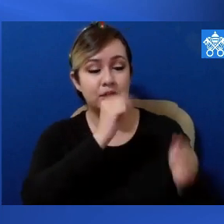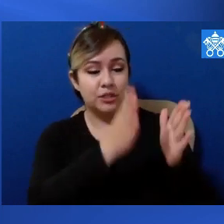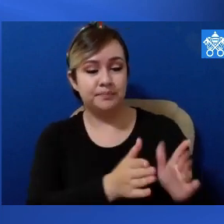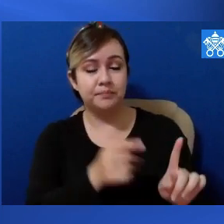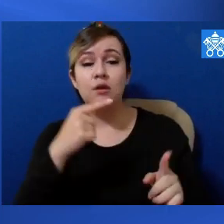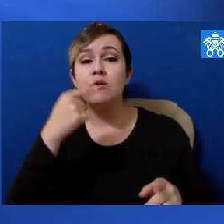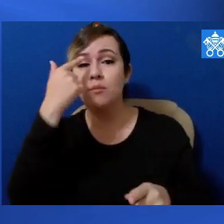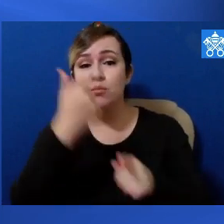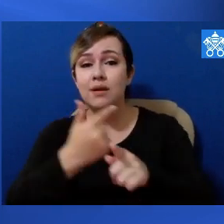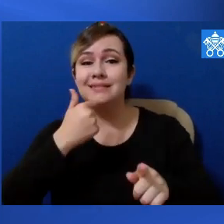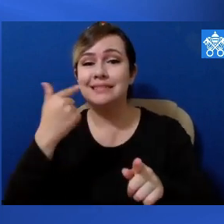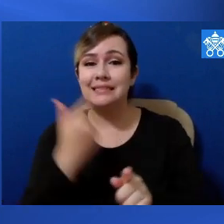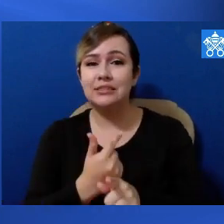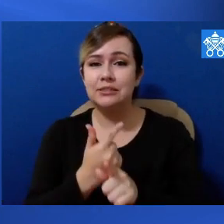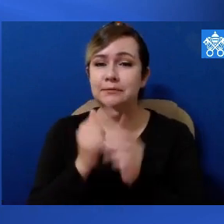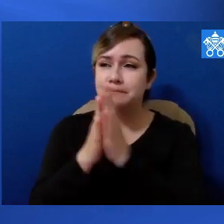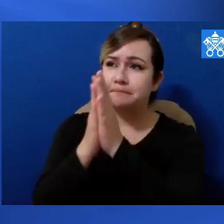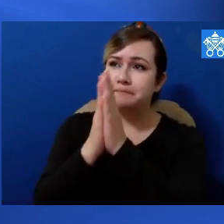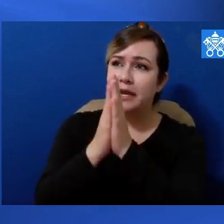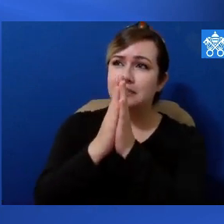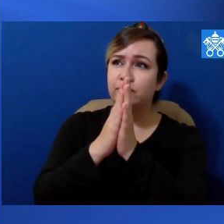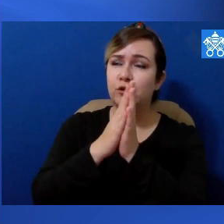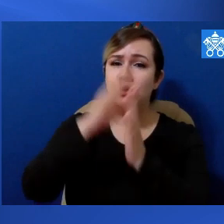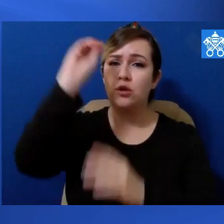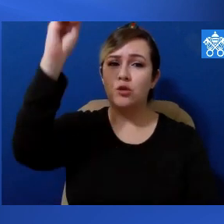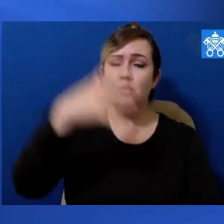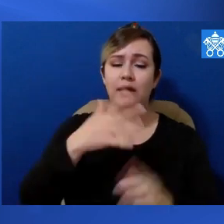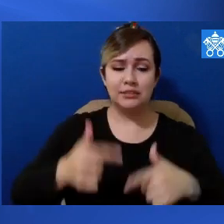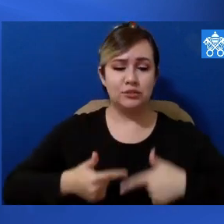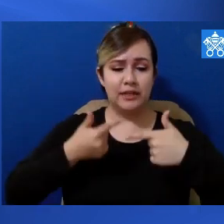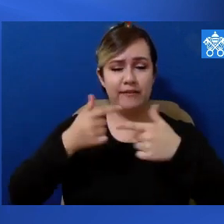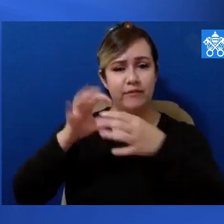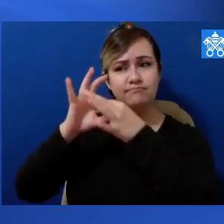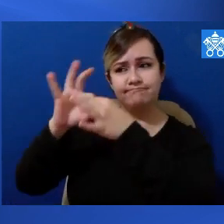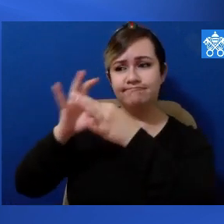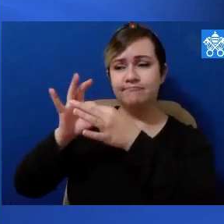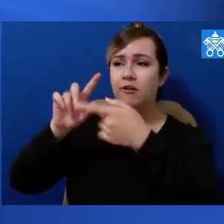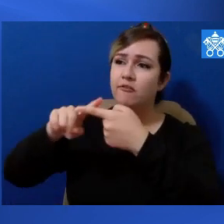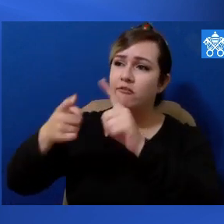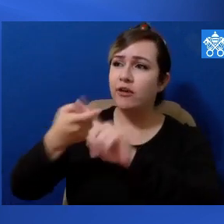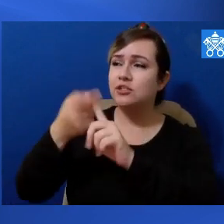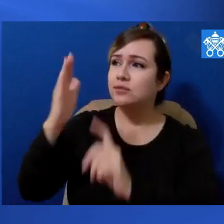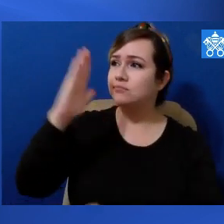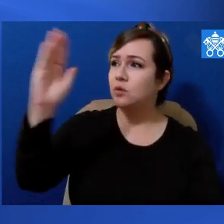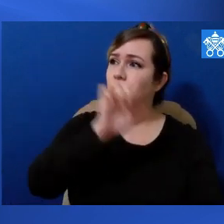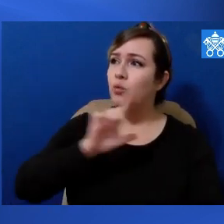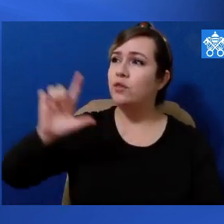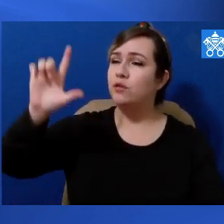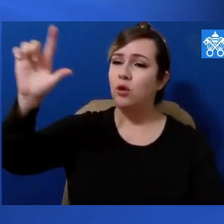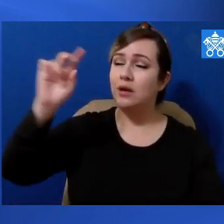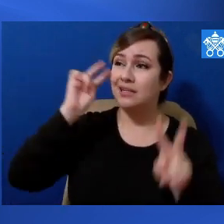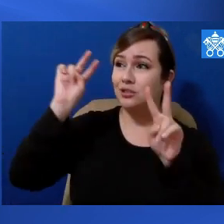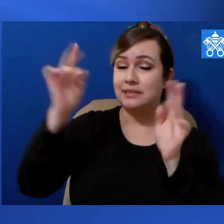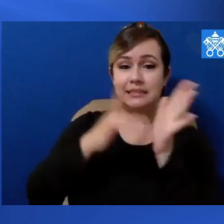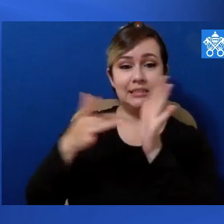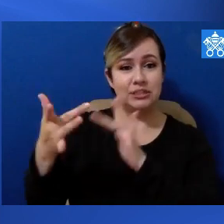Lalanne. Brothers and sisters, we ask for the grace to live a relationship of friendship with the Lord, the grace to see Jesus as our greatest